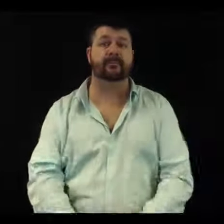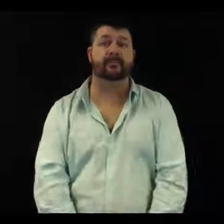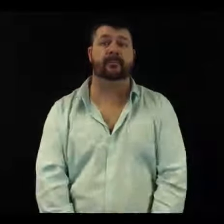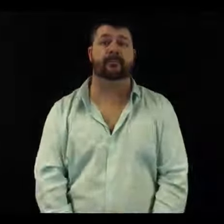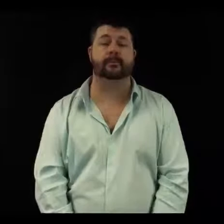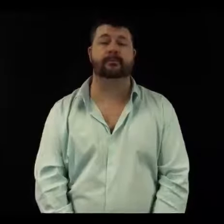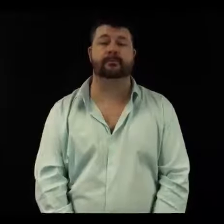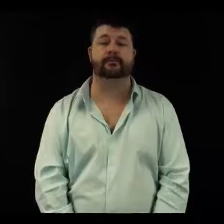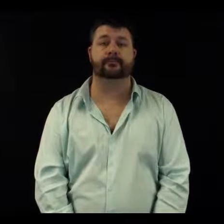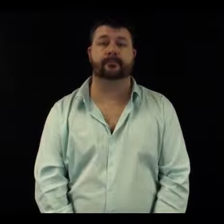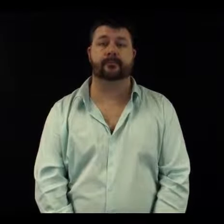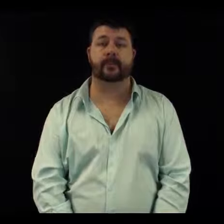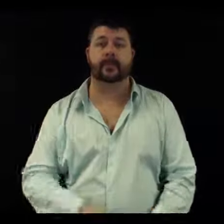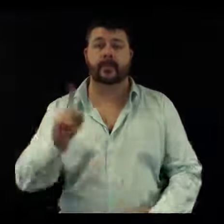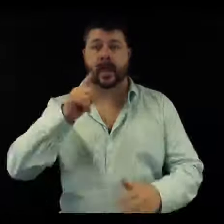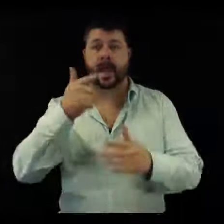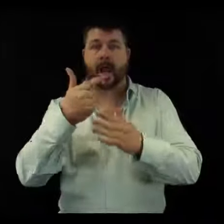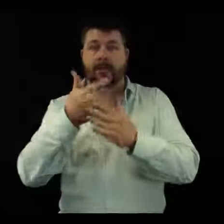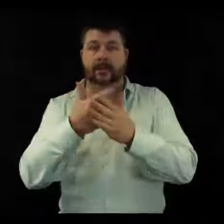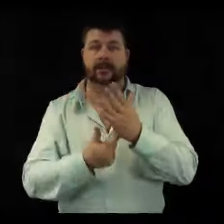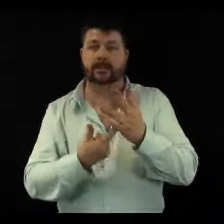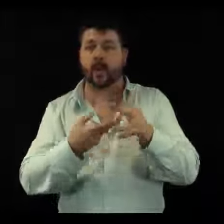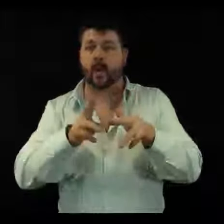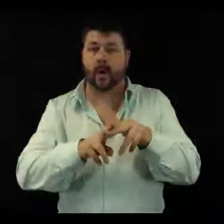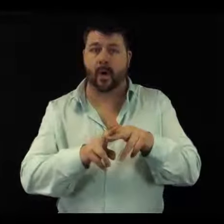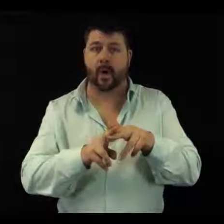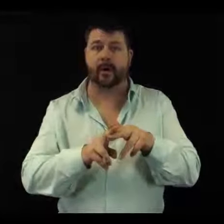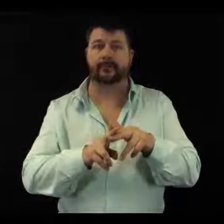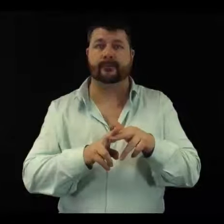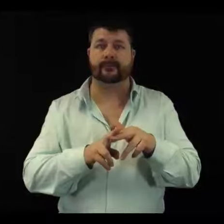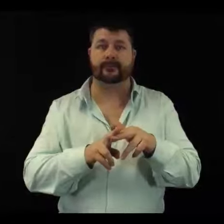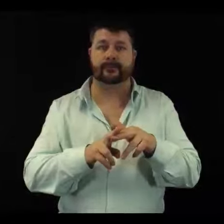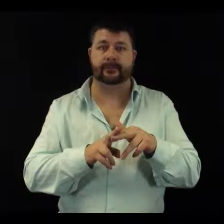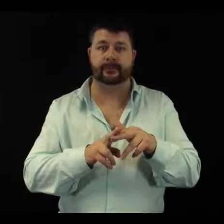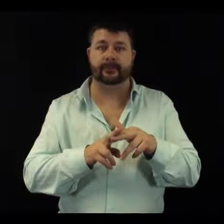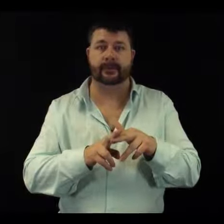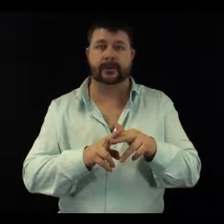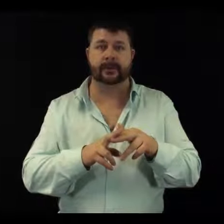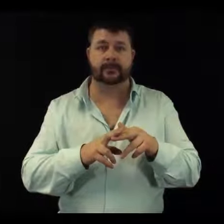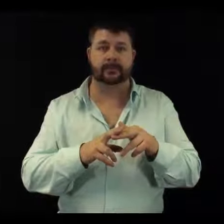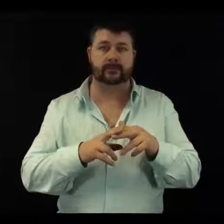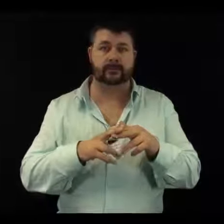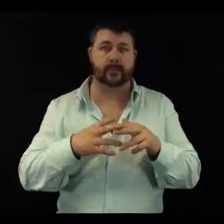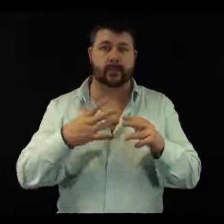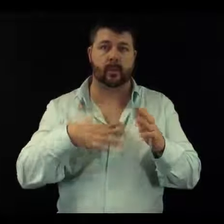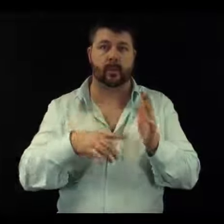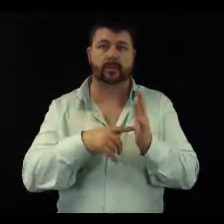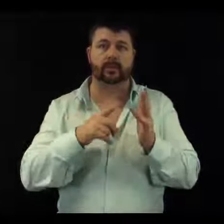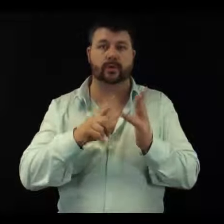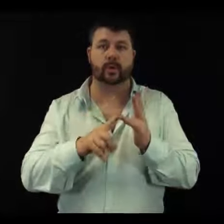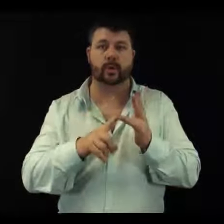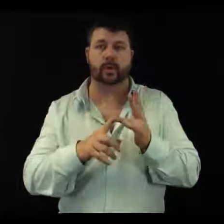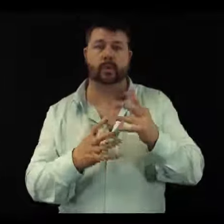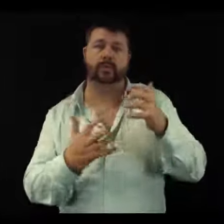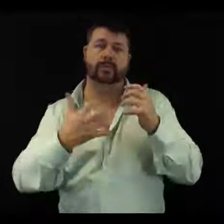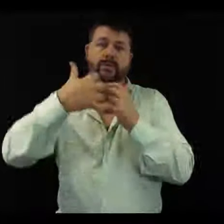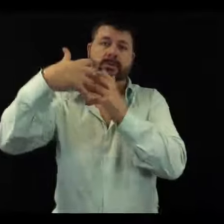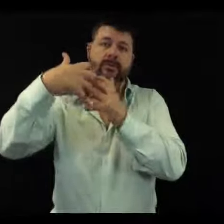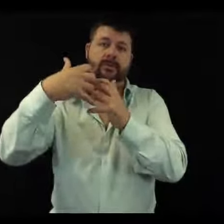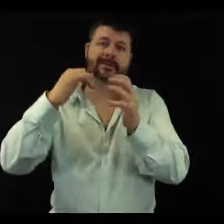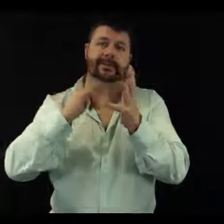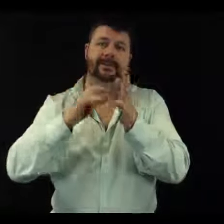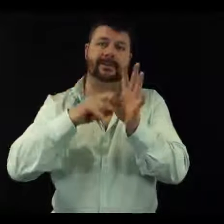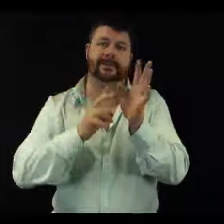service for the iCloud email account. The next screen lets you choose what you want to sync to the iCloud service. Make sure